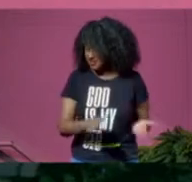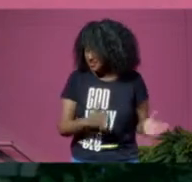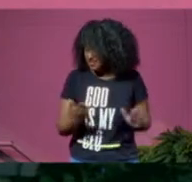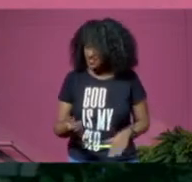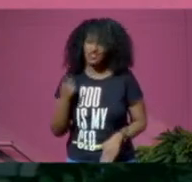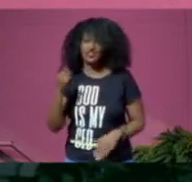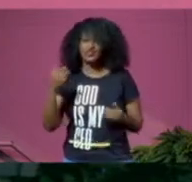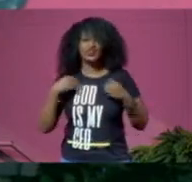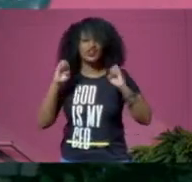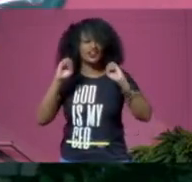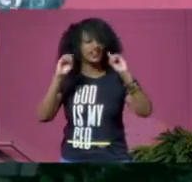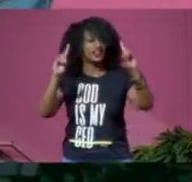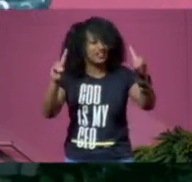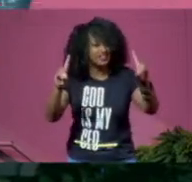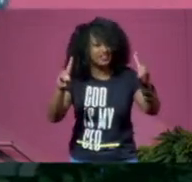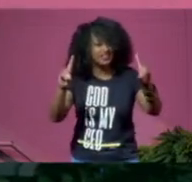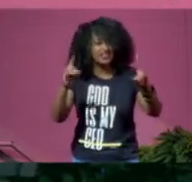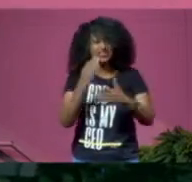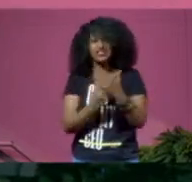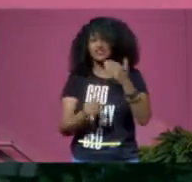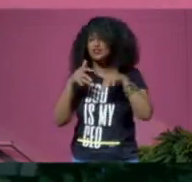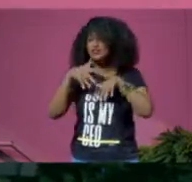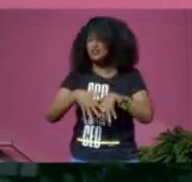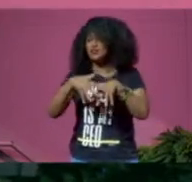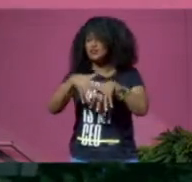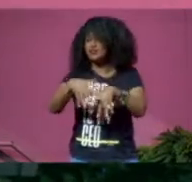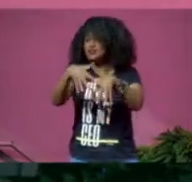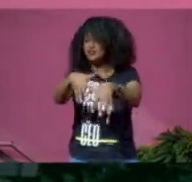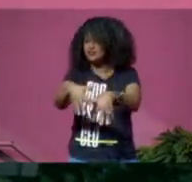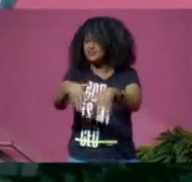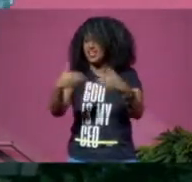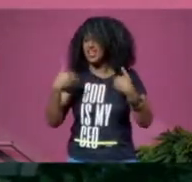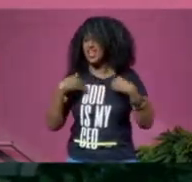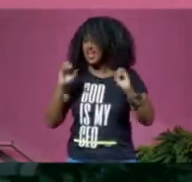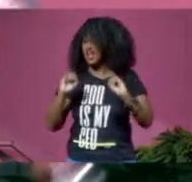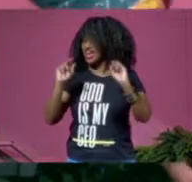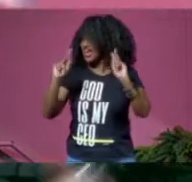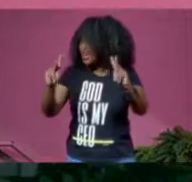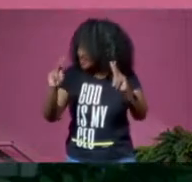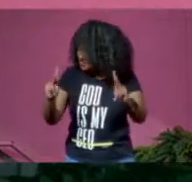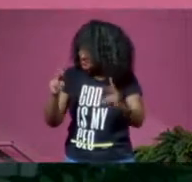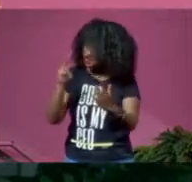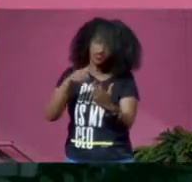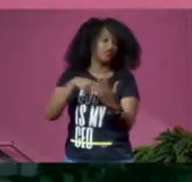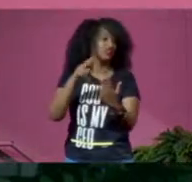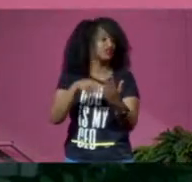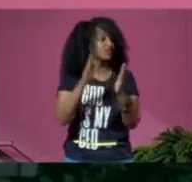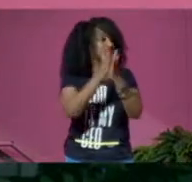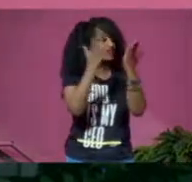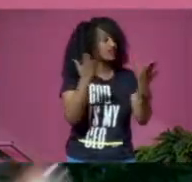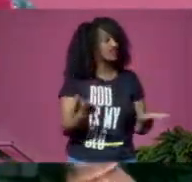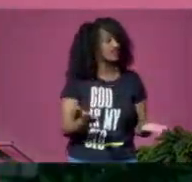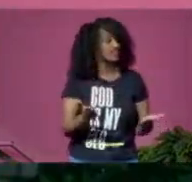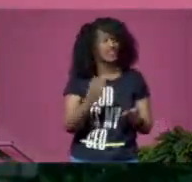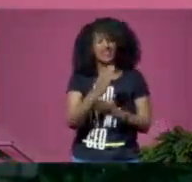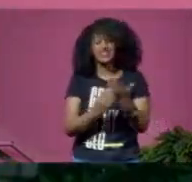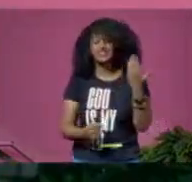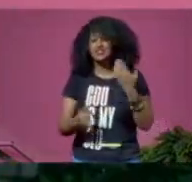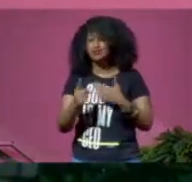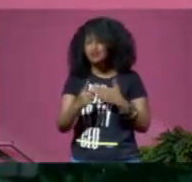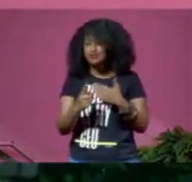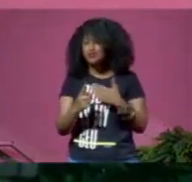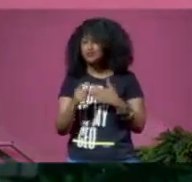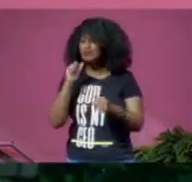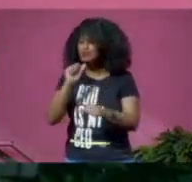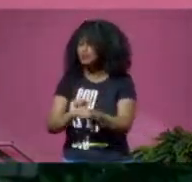education, somebody who marched so you could have access to a public library, somebody who had to sweat and bleed so that